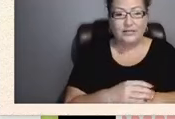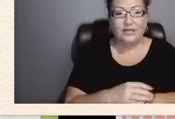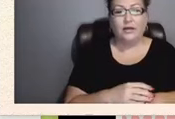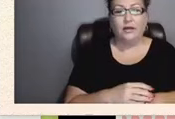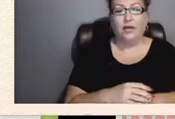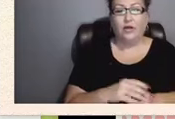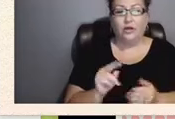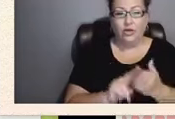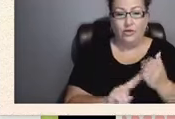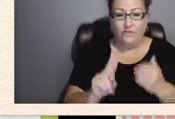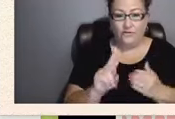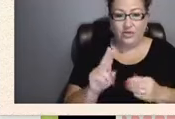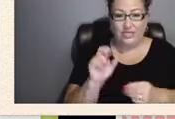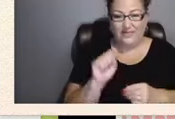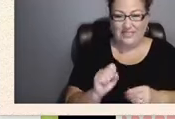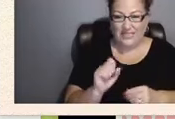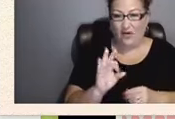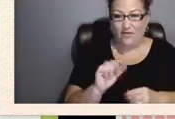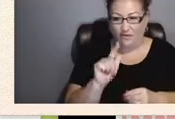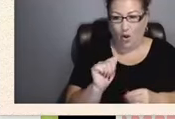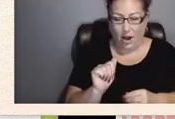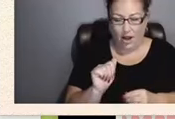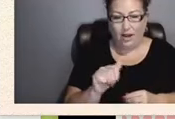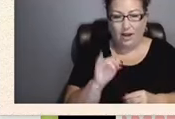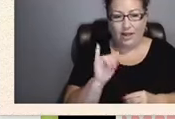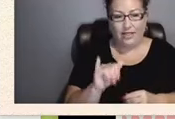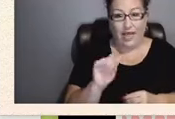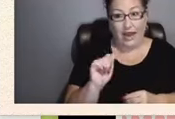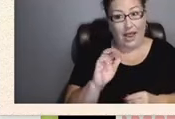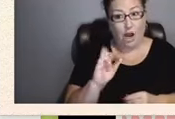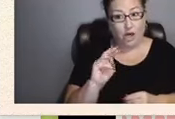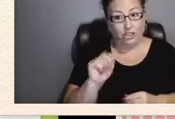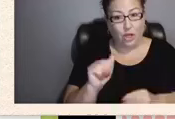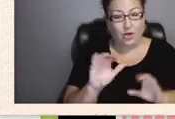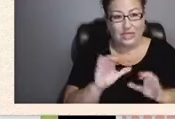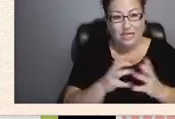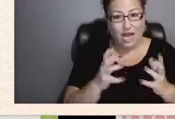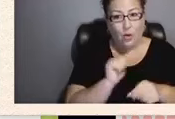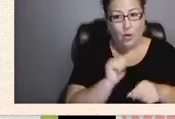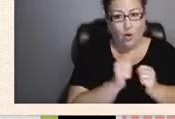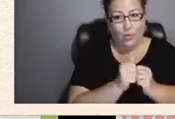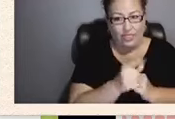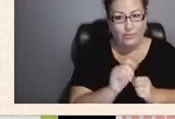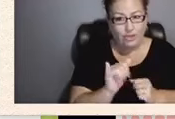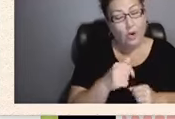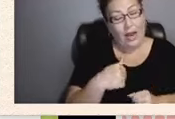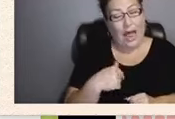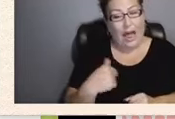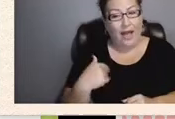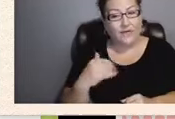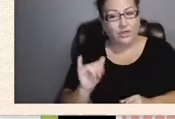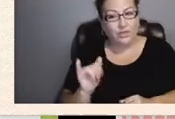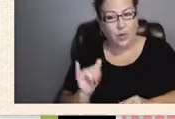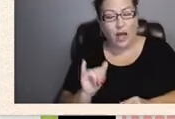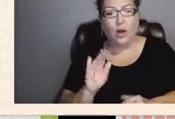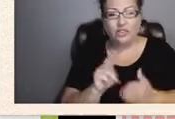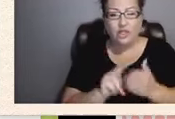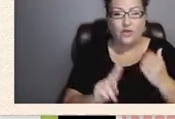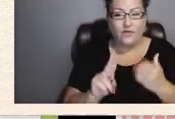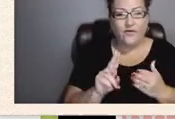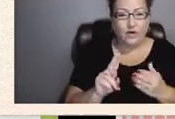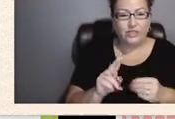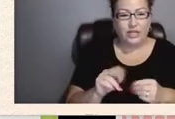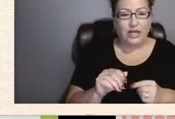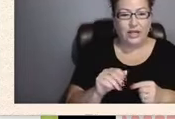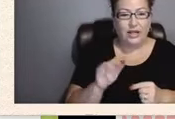of South Florida, which Arizona does a lot of work with them too, and I have as well. They're a University Center of Excellence